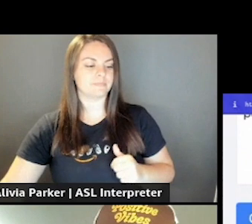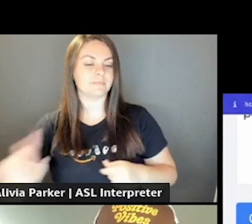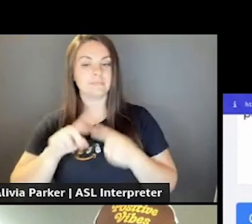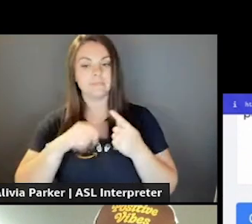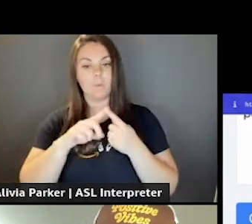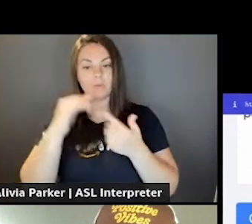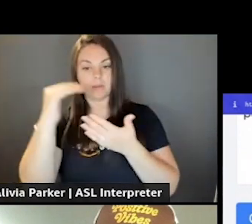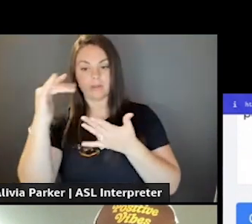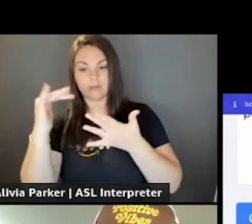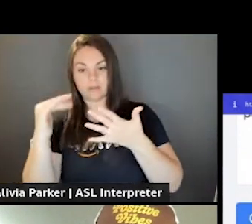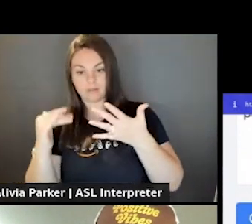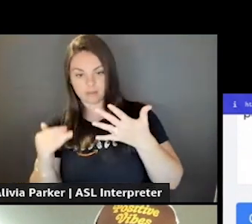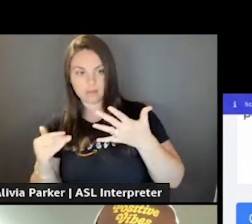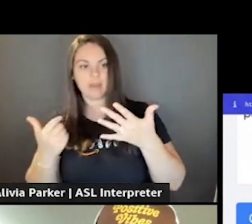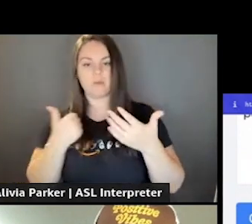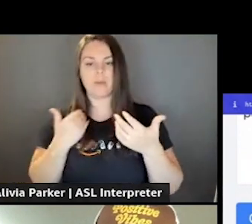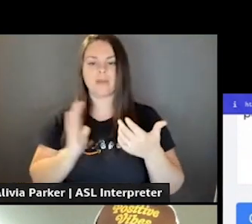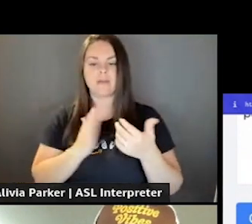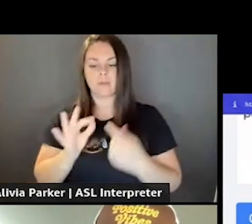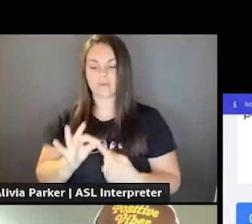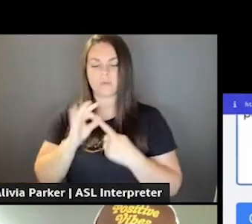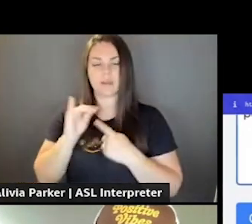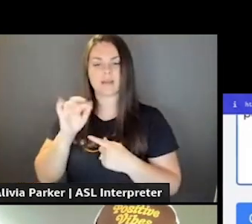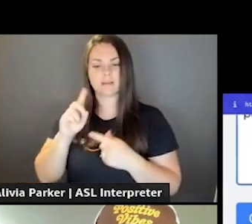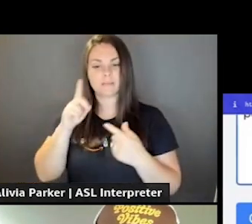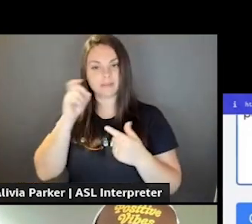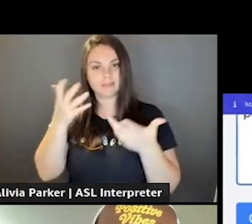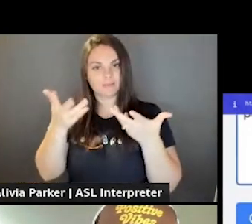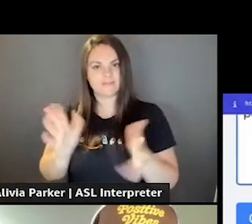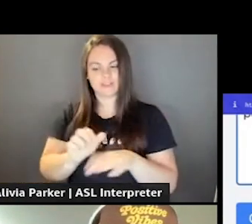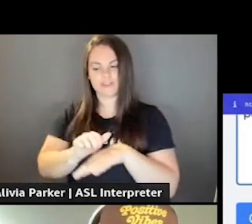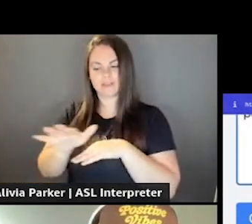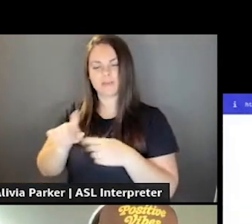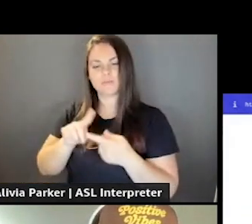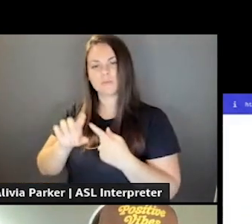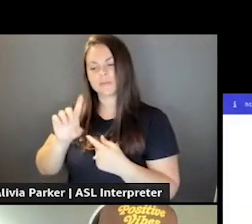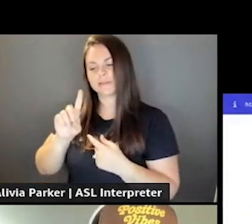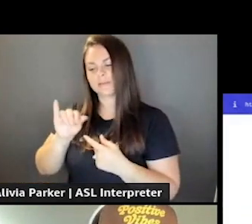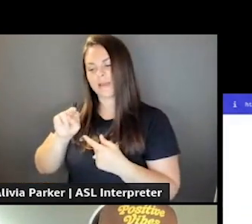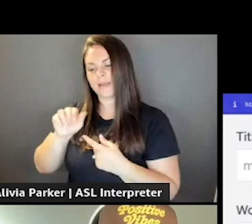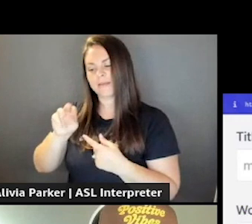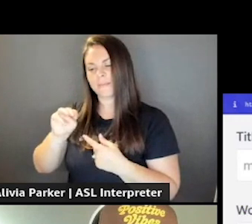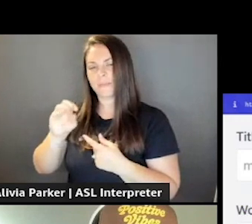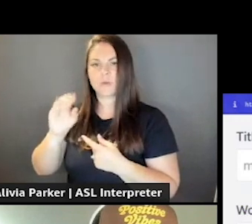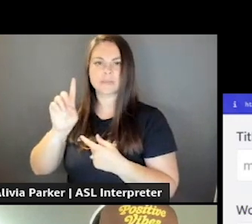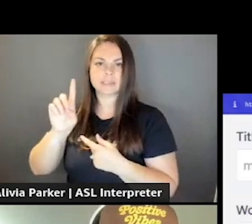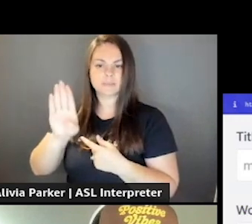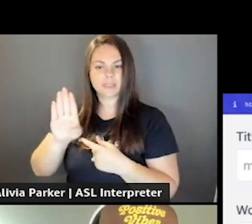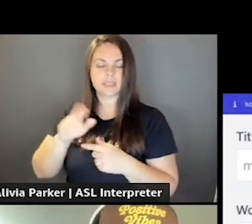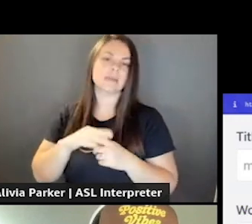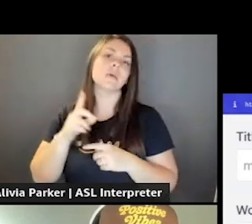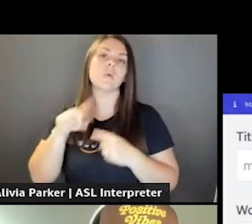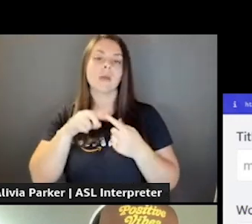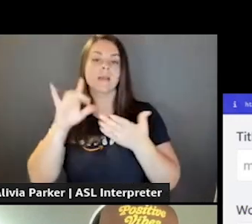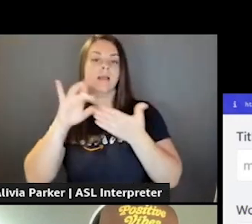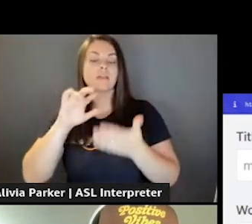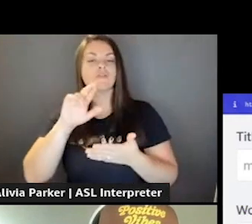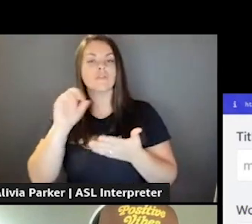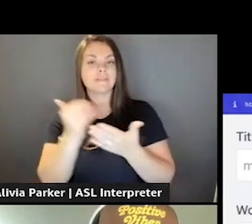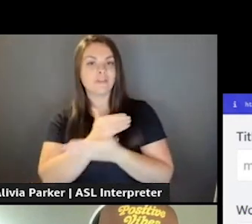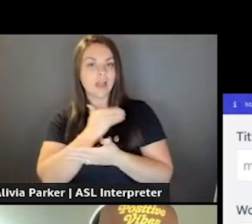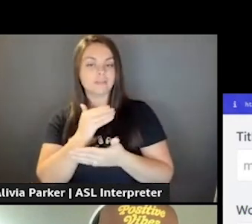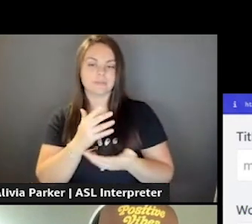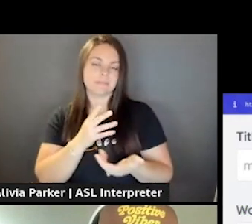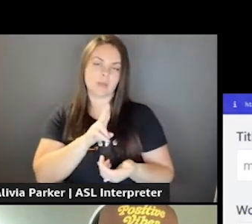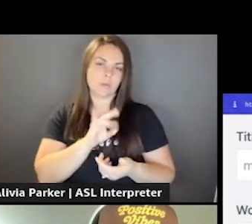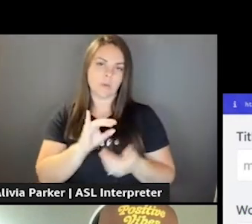was sent over to DynamoDB. The way to prove that is if I give this a refresh. Sure, my UI isn't updated yet, but as a front-end developer,